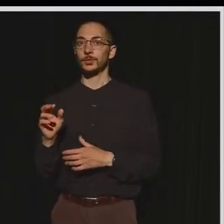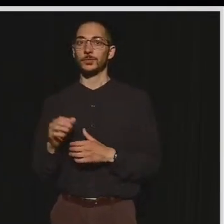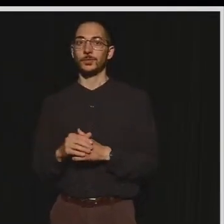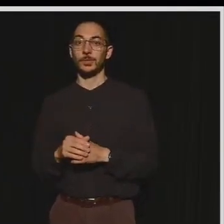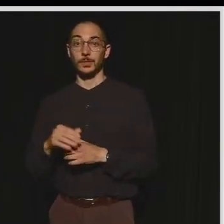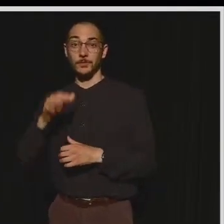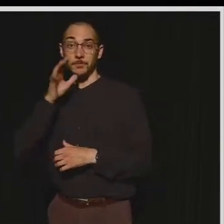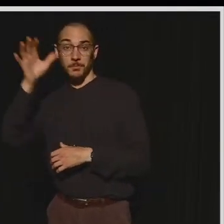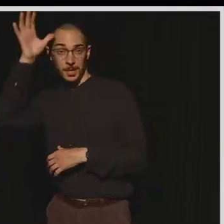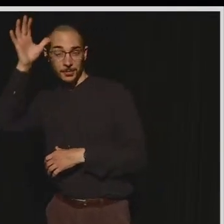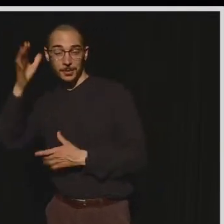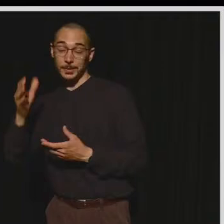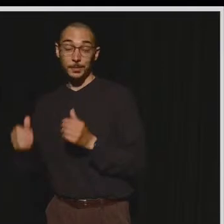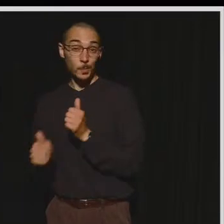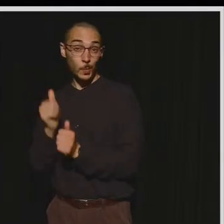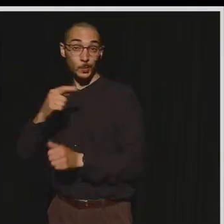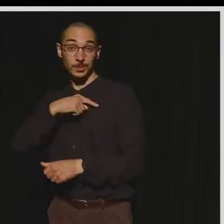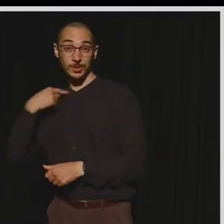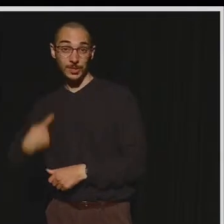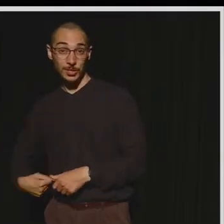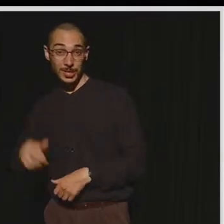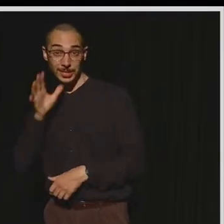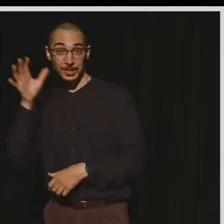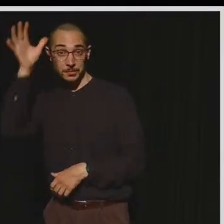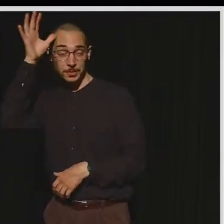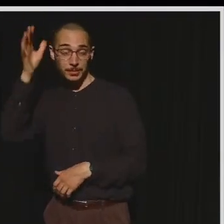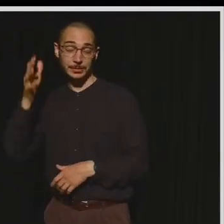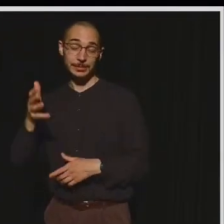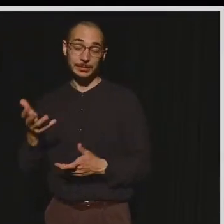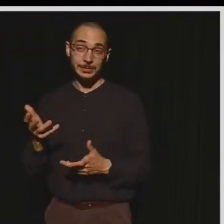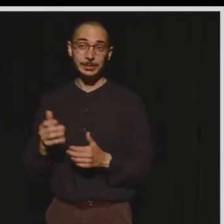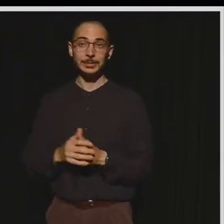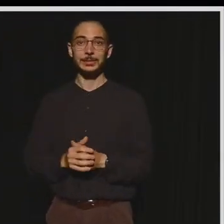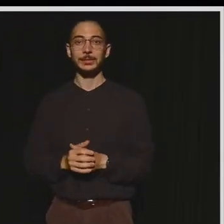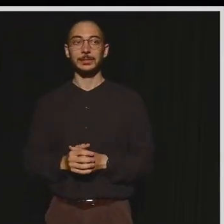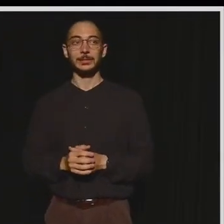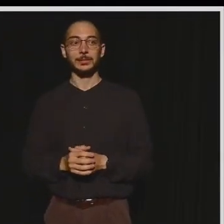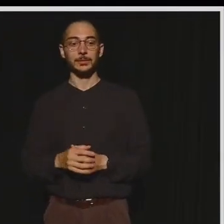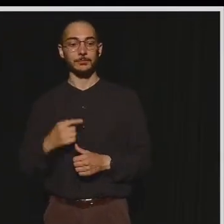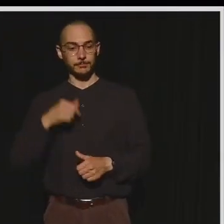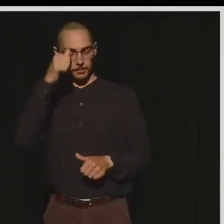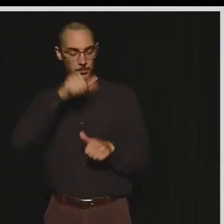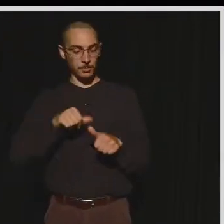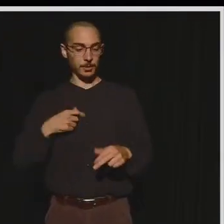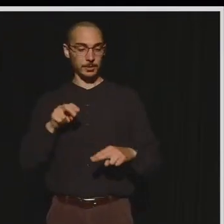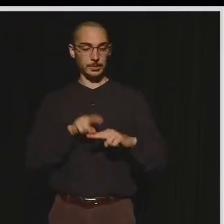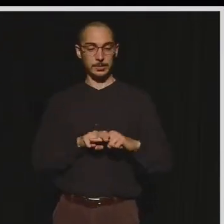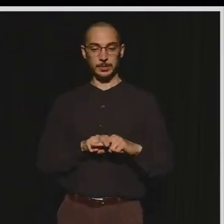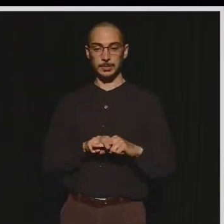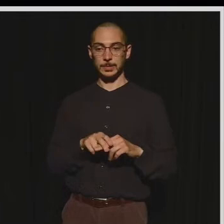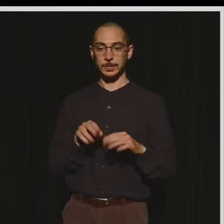And I remember sitting in those, in the school board meeting in the room where,